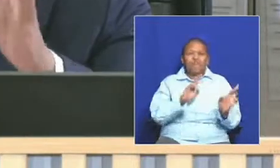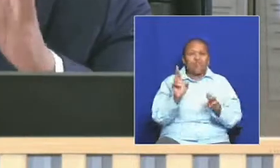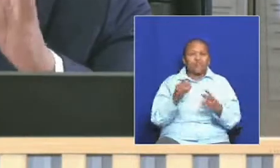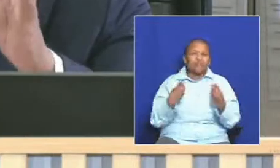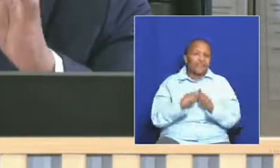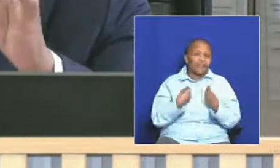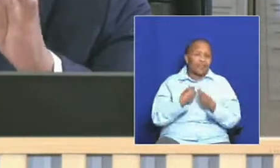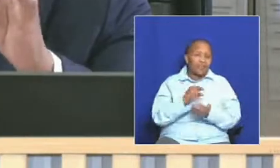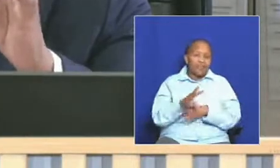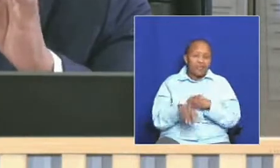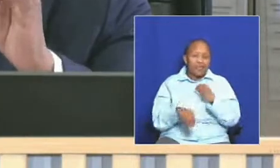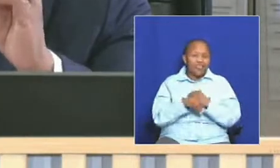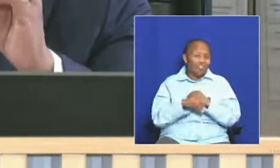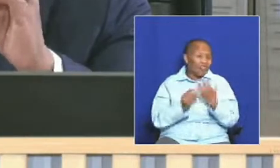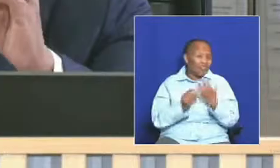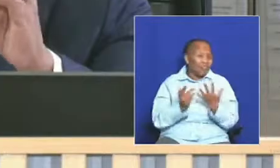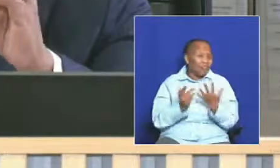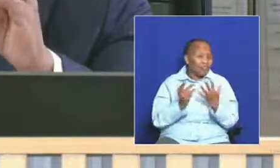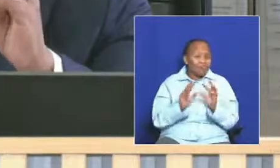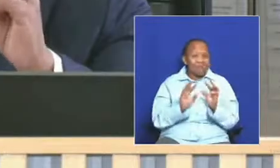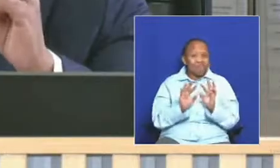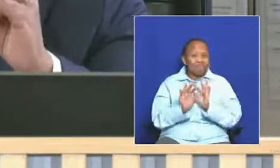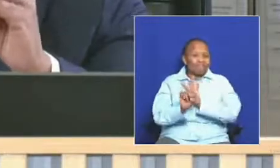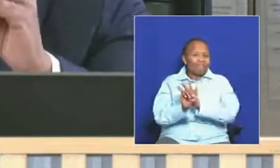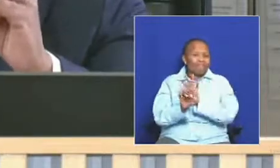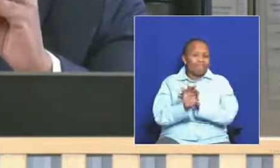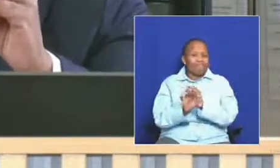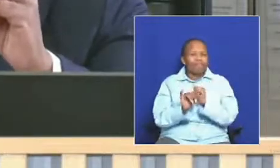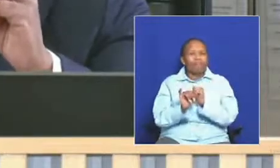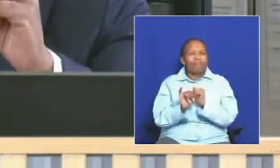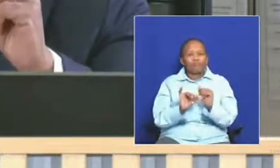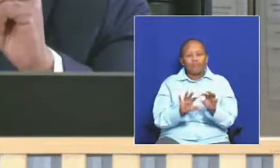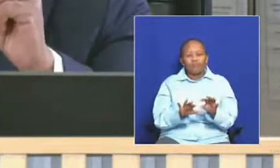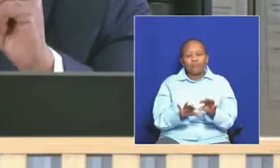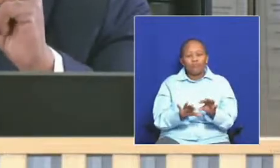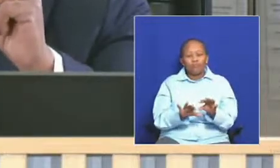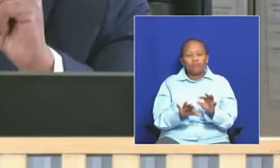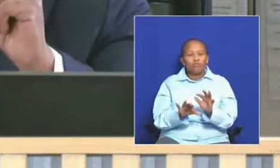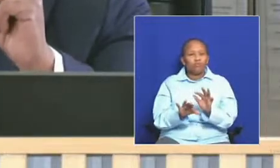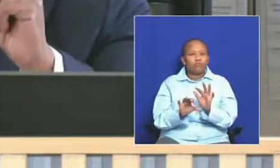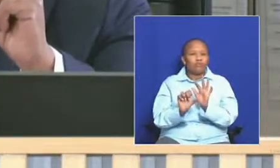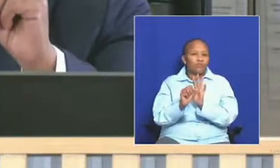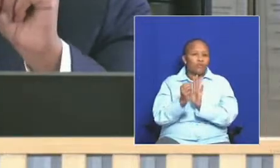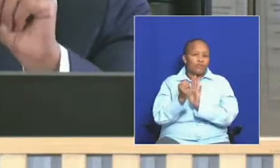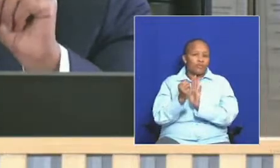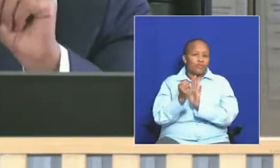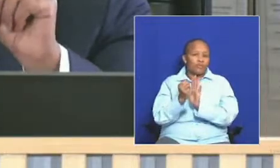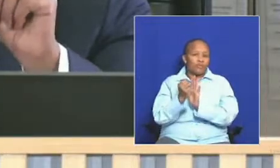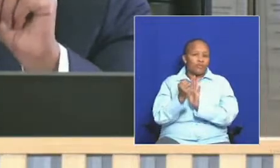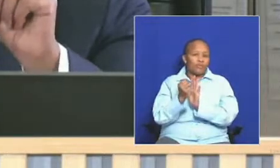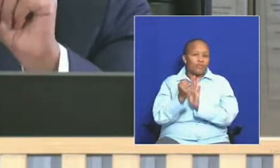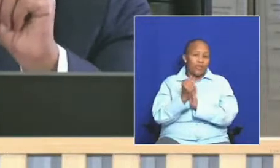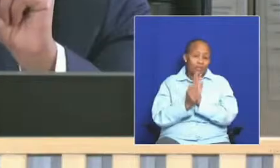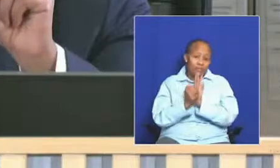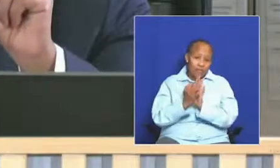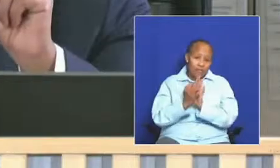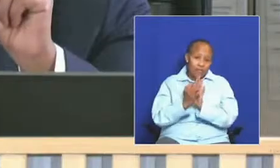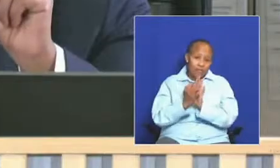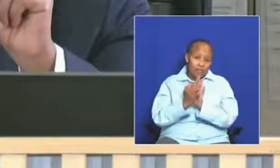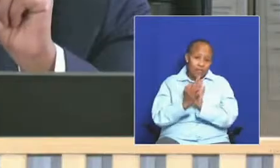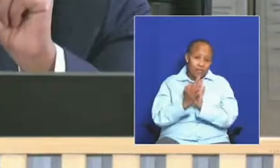the statement or something, just in case the documents are voluminous, if perhaps you could,